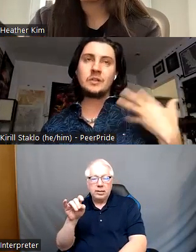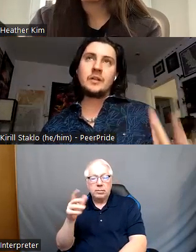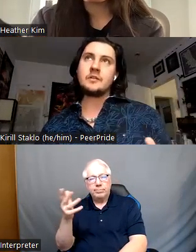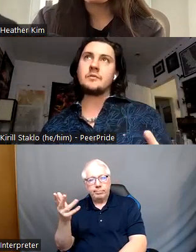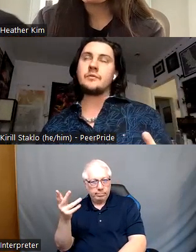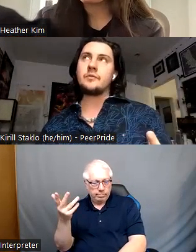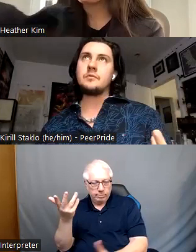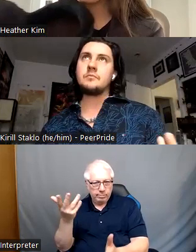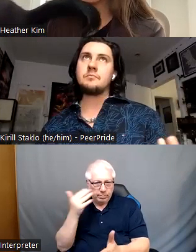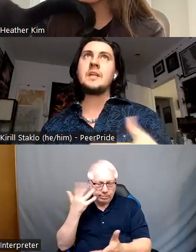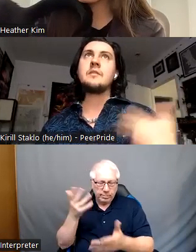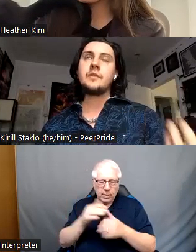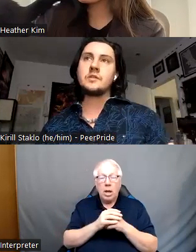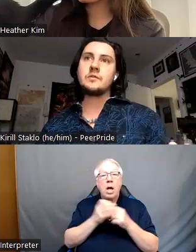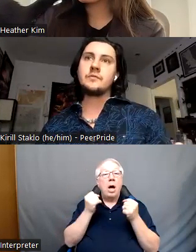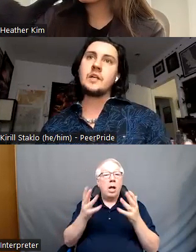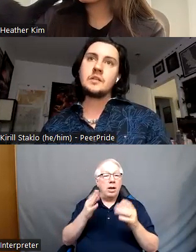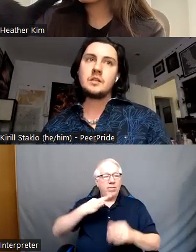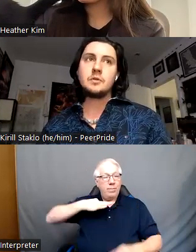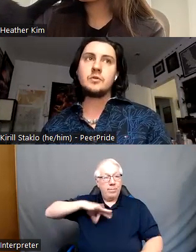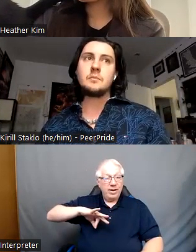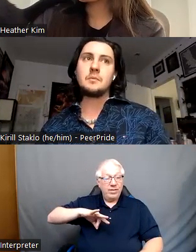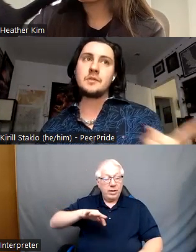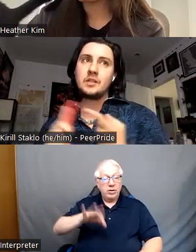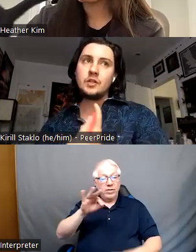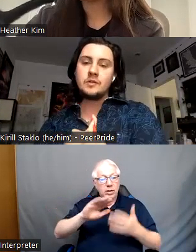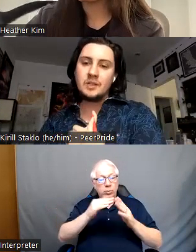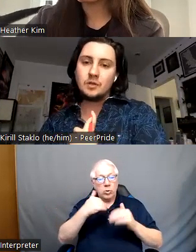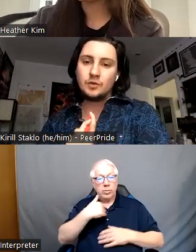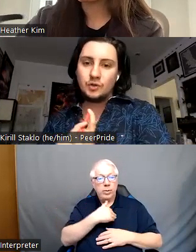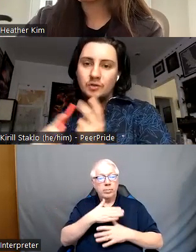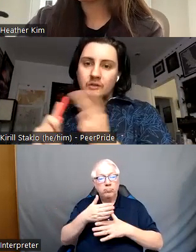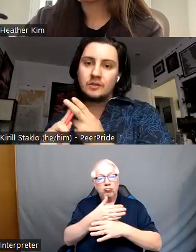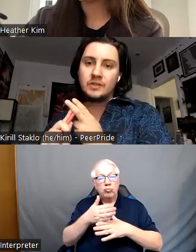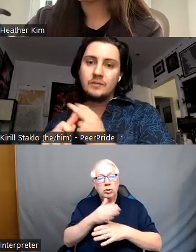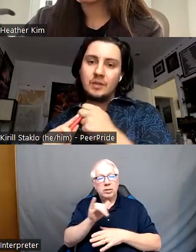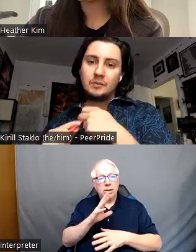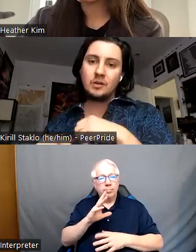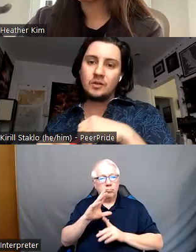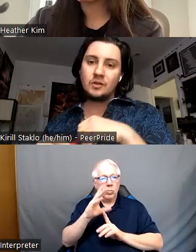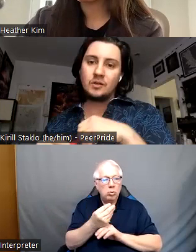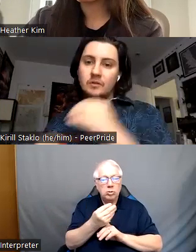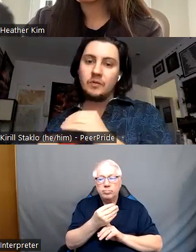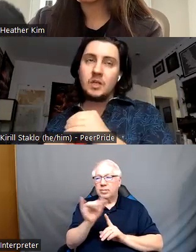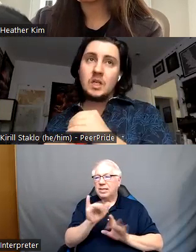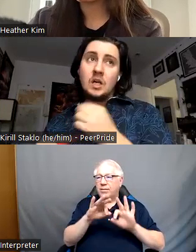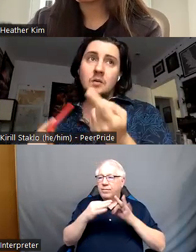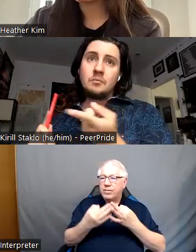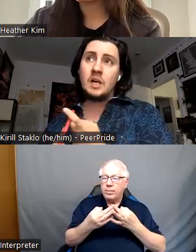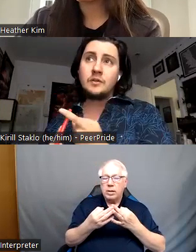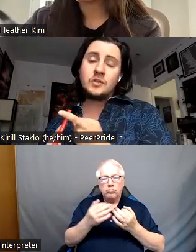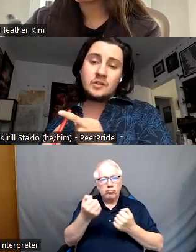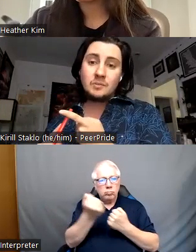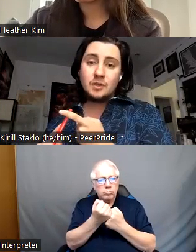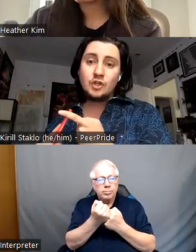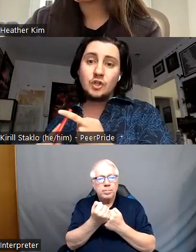a lot of benefit to finding community members that share the same culture, that are in the same family, that are supportive,